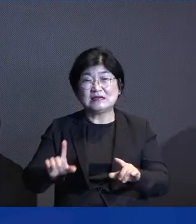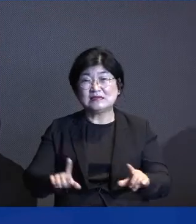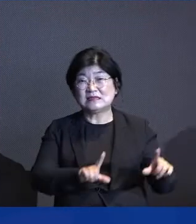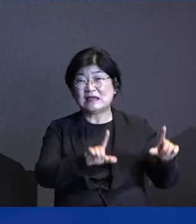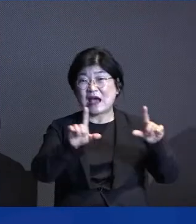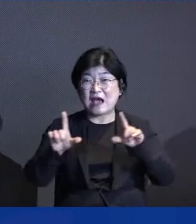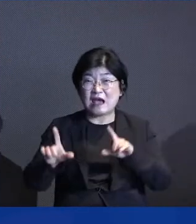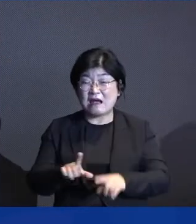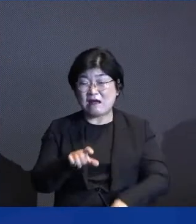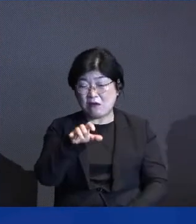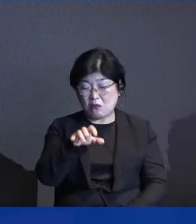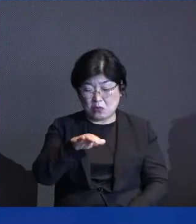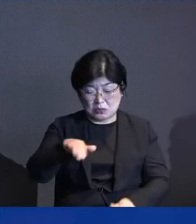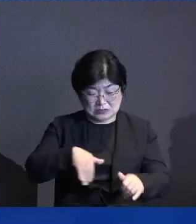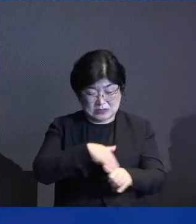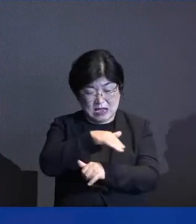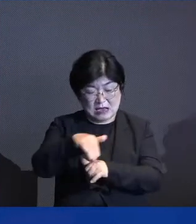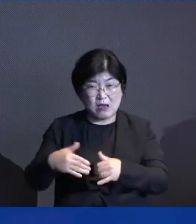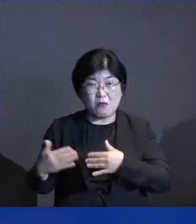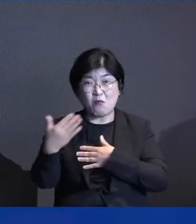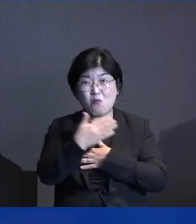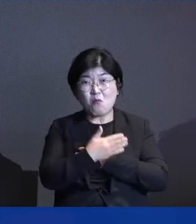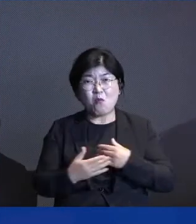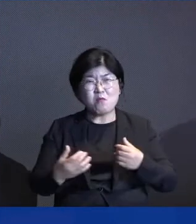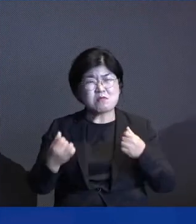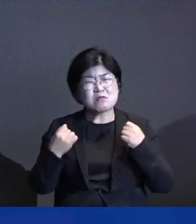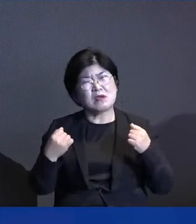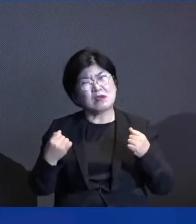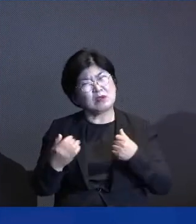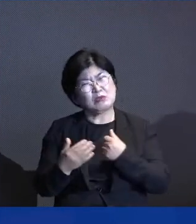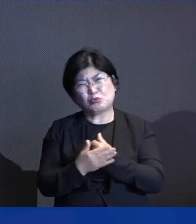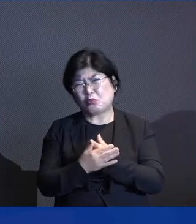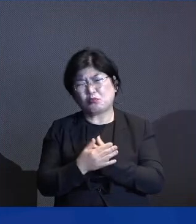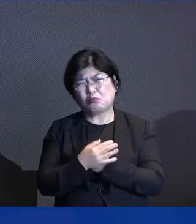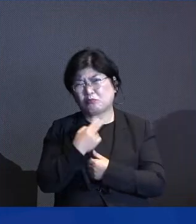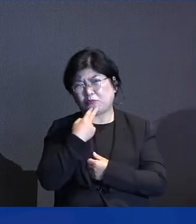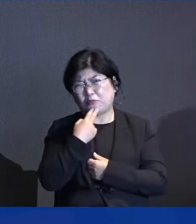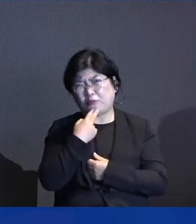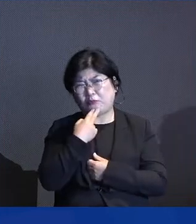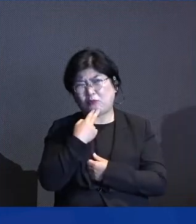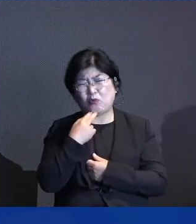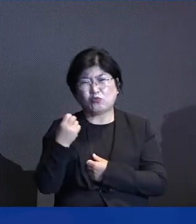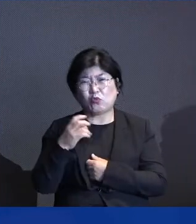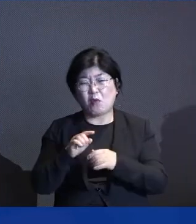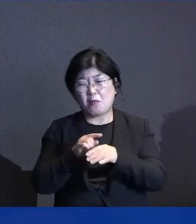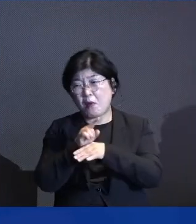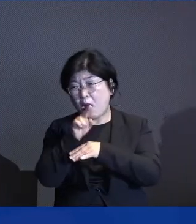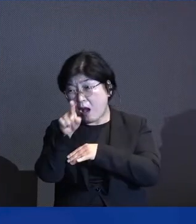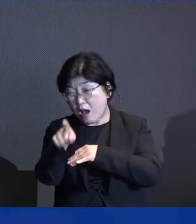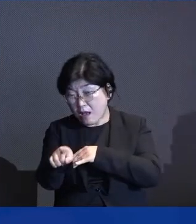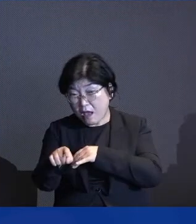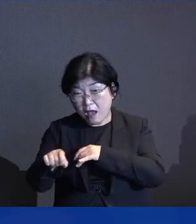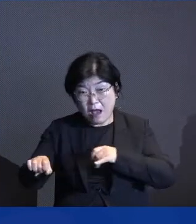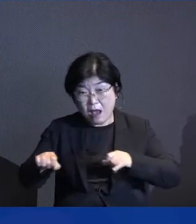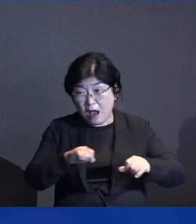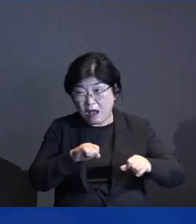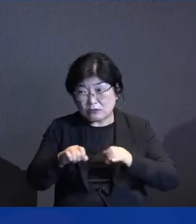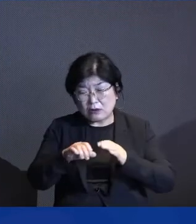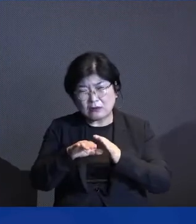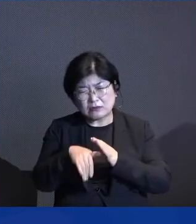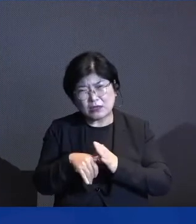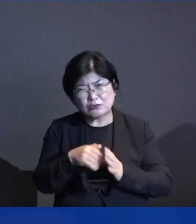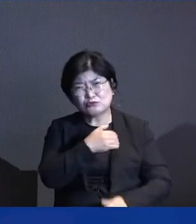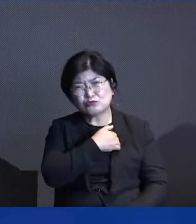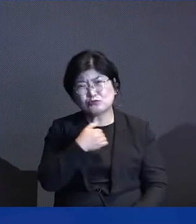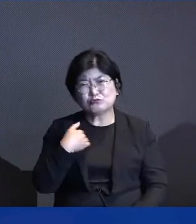health and even for going out, they are most disadvantaged to